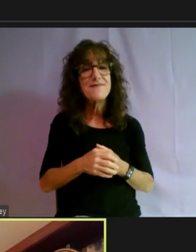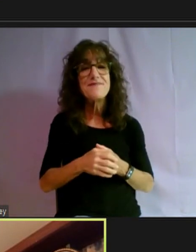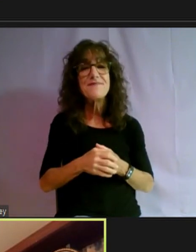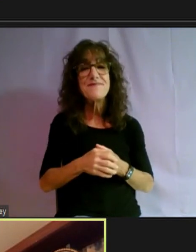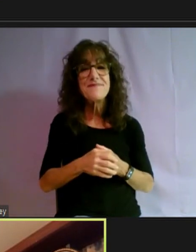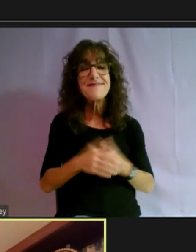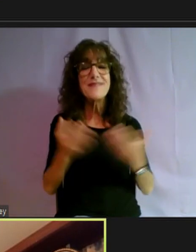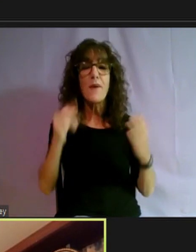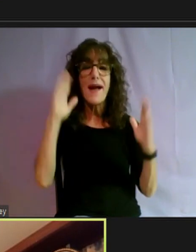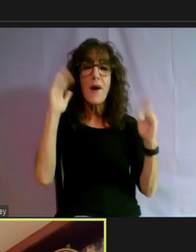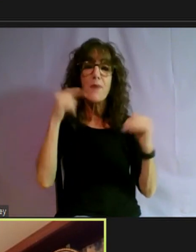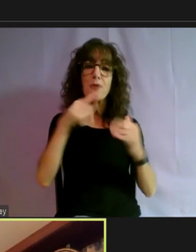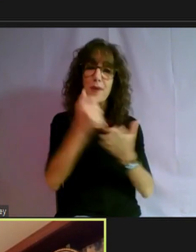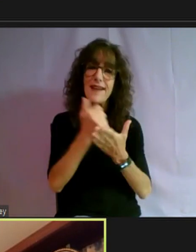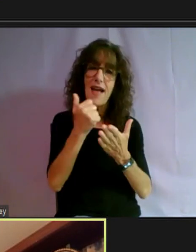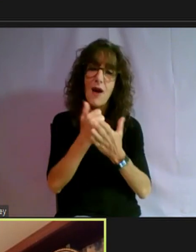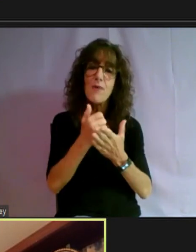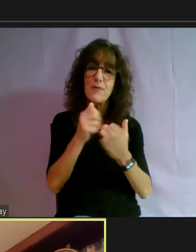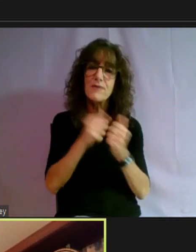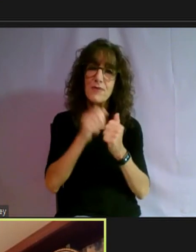so I hope that you can help in that.